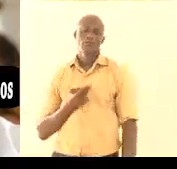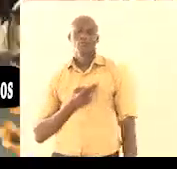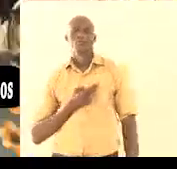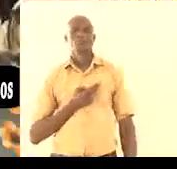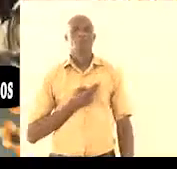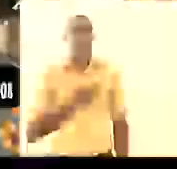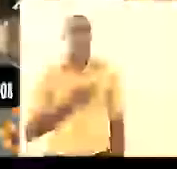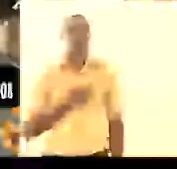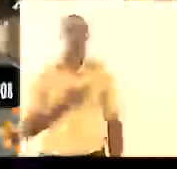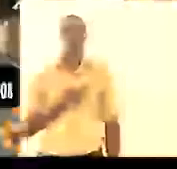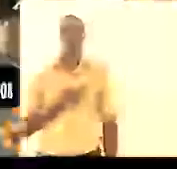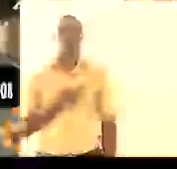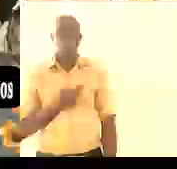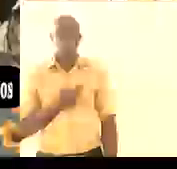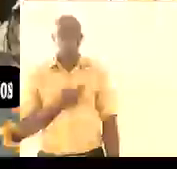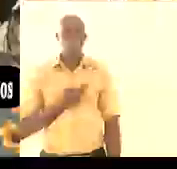us.